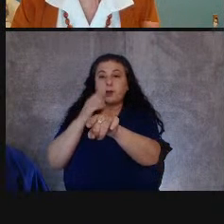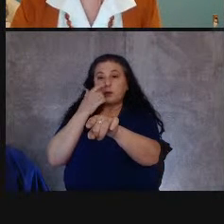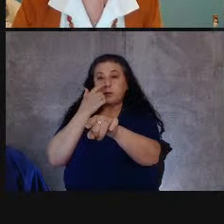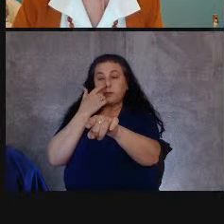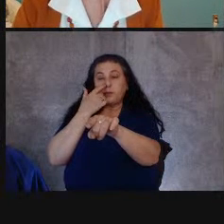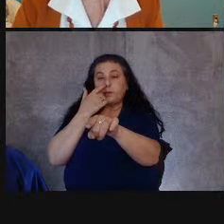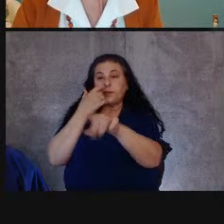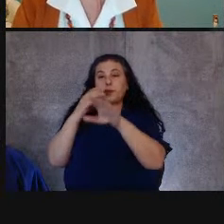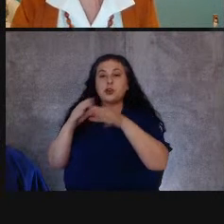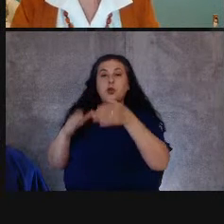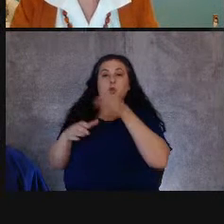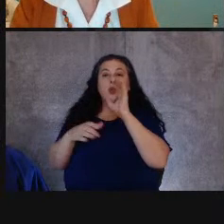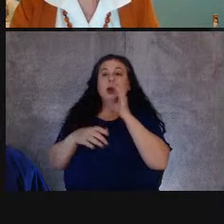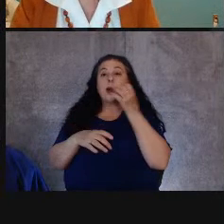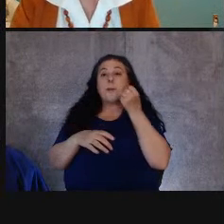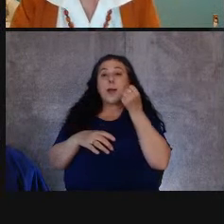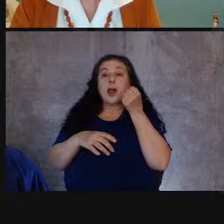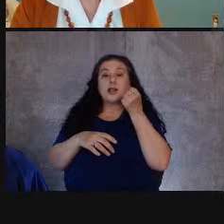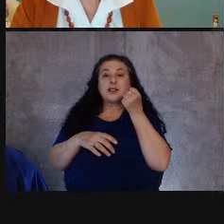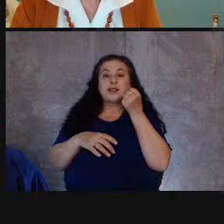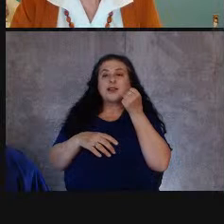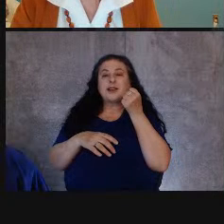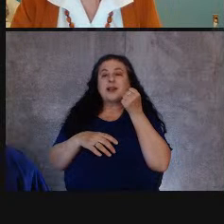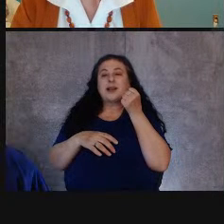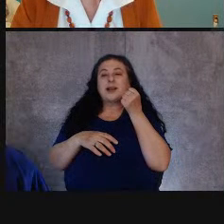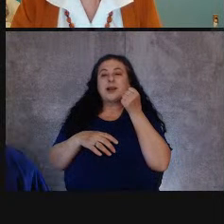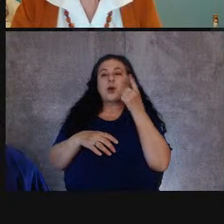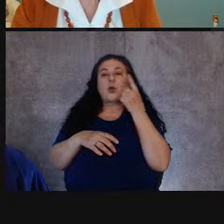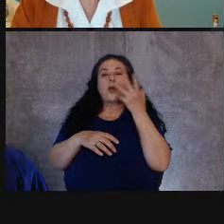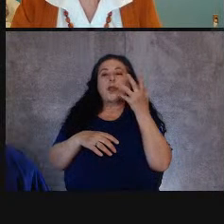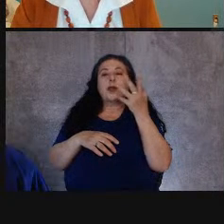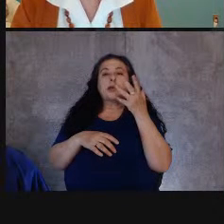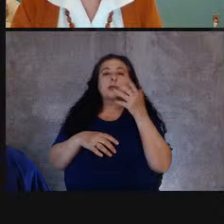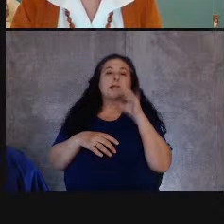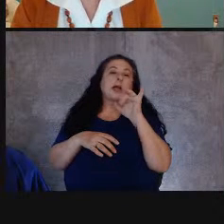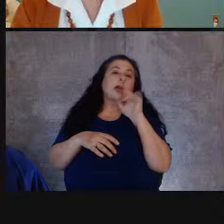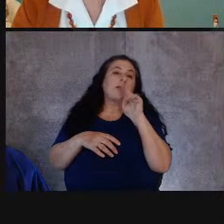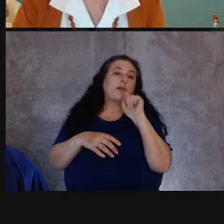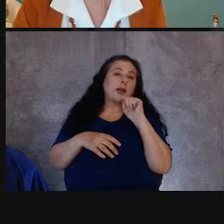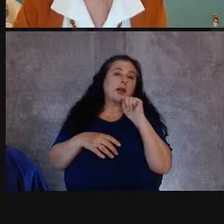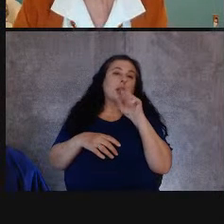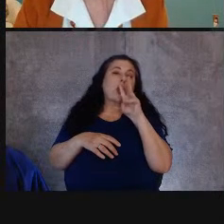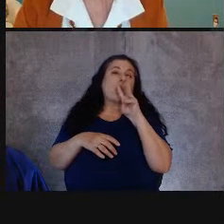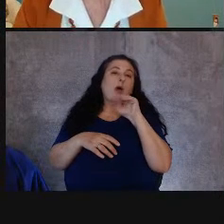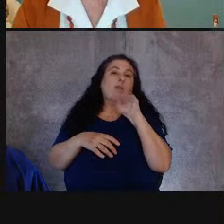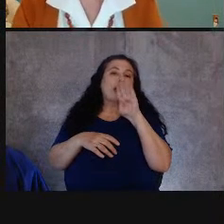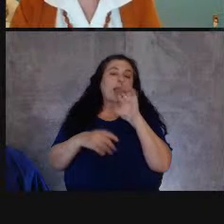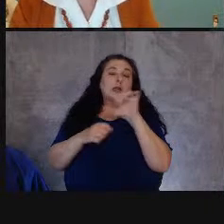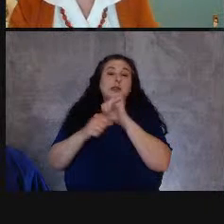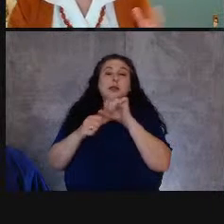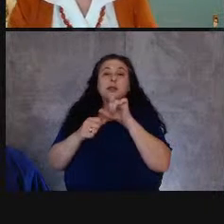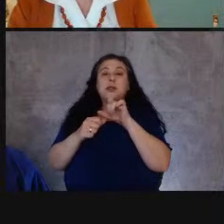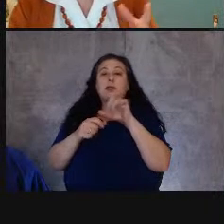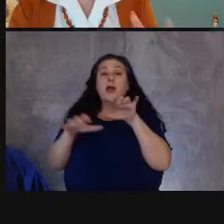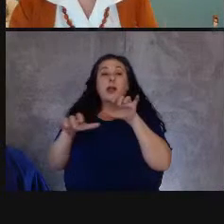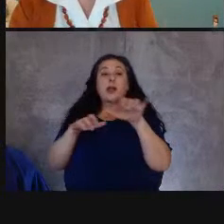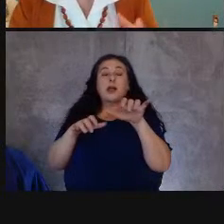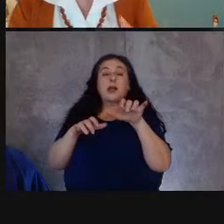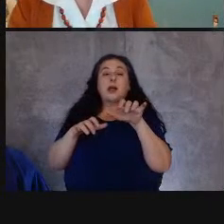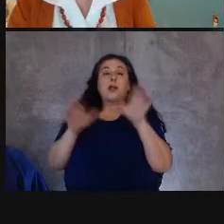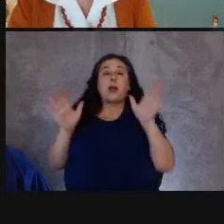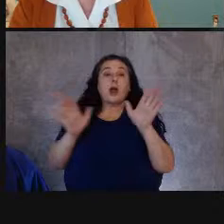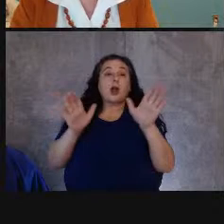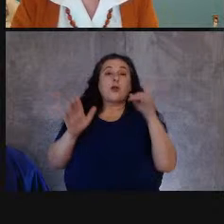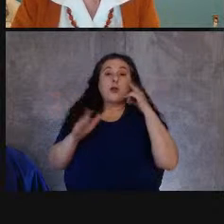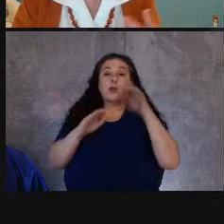see children drinking milk. And this was one of the things that the Infant Welfare Society did. In fact, it was one of the primary things they did. They pushed